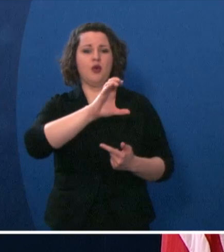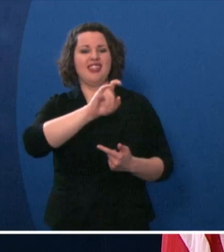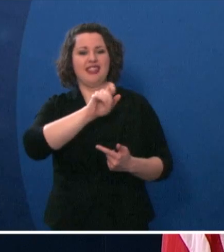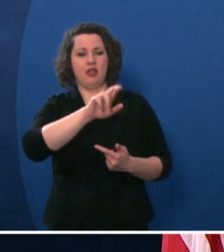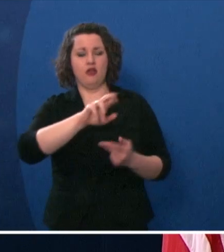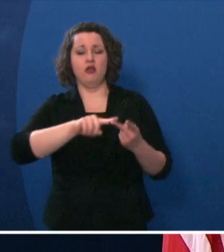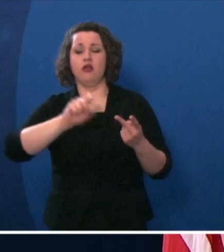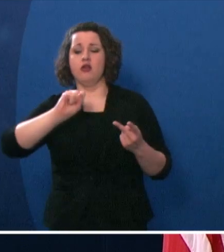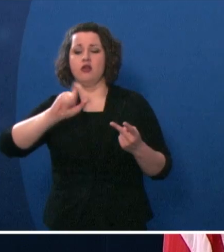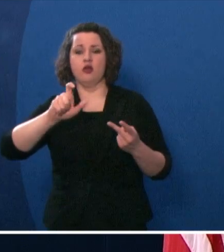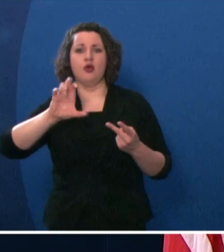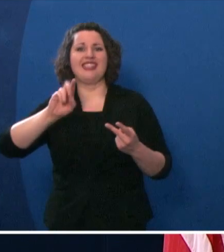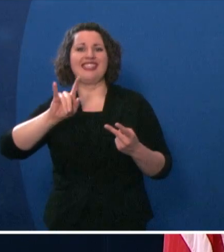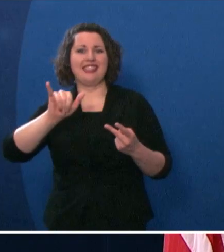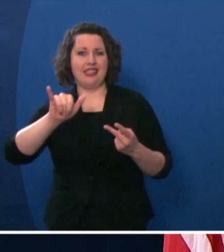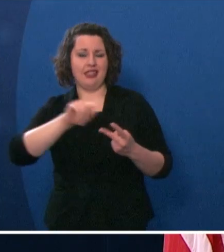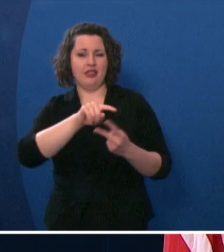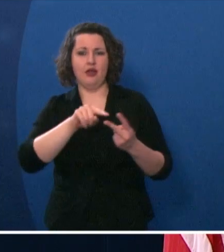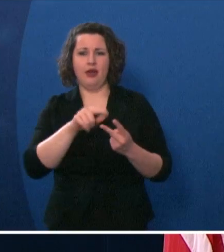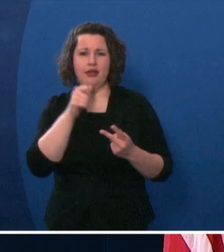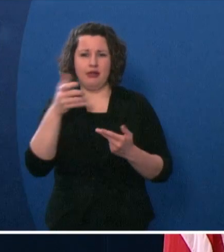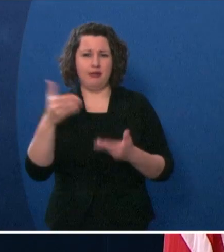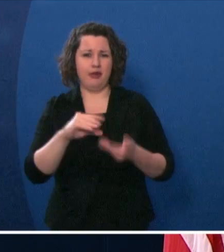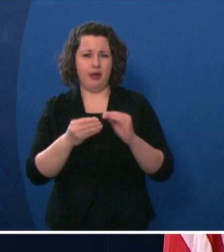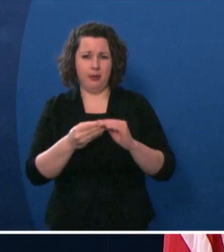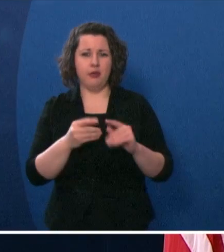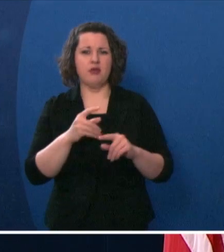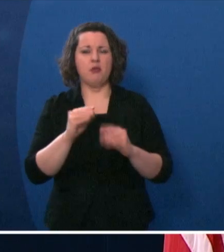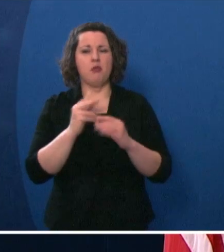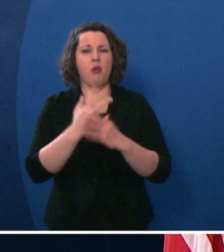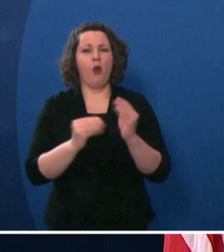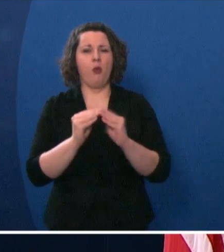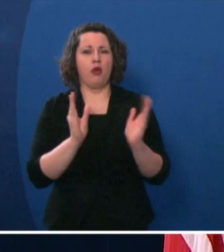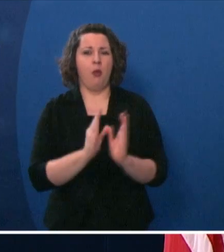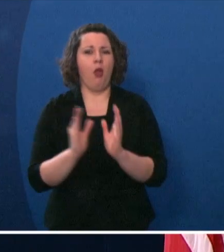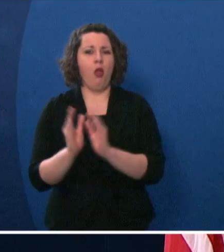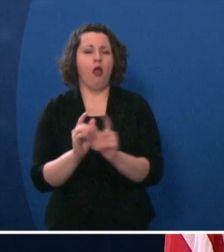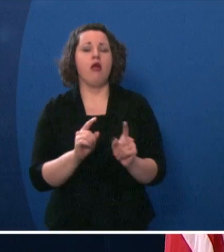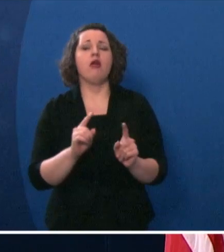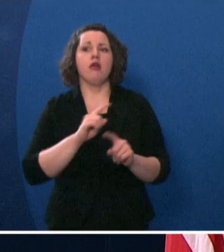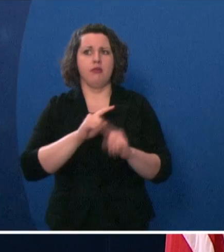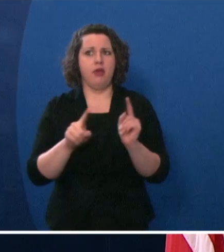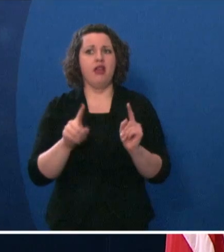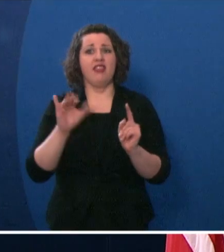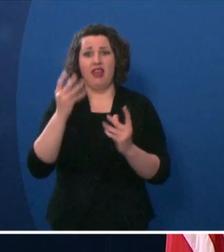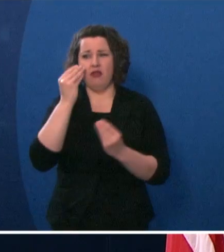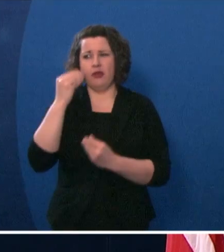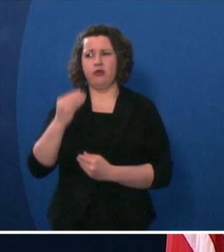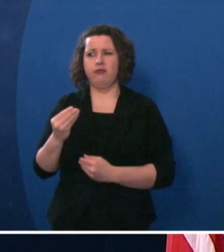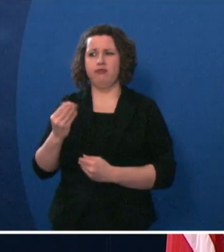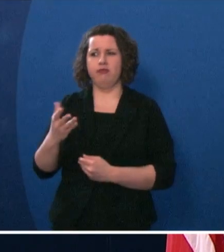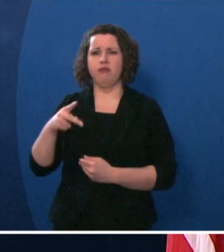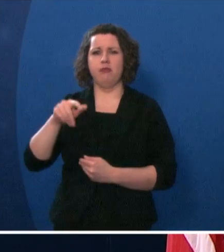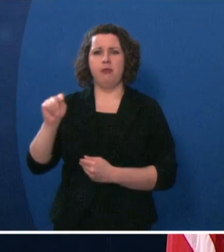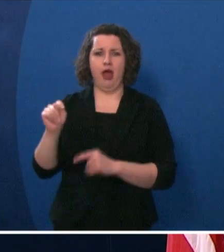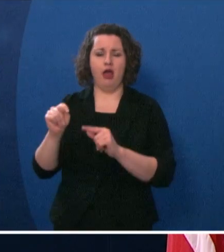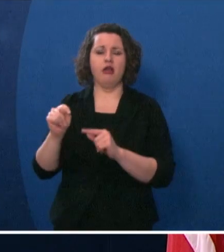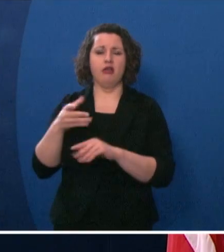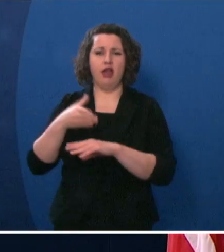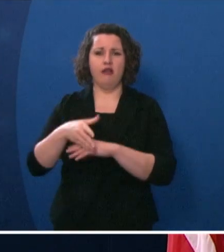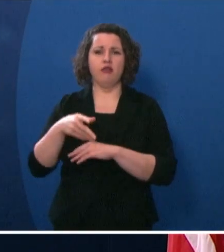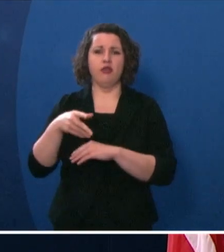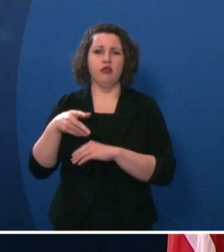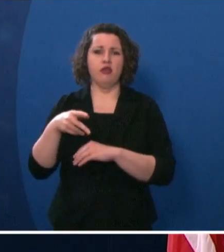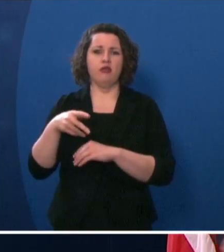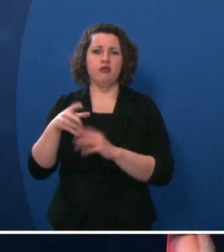bring the actual numbers of cases. Those are both smaller facilities. But I will get that information to Pat following the news conference, and he can